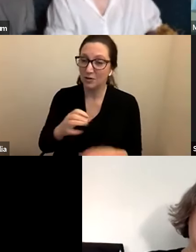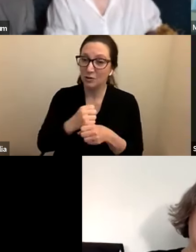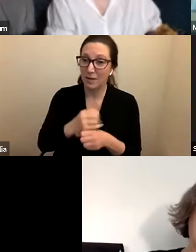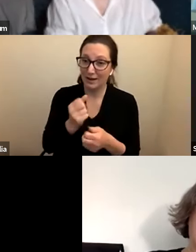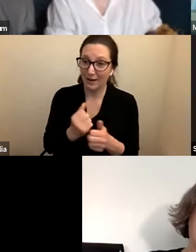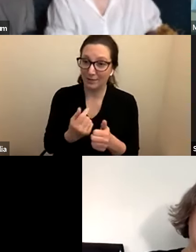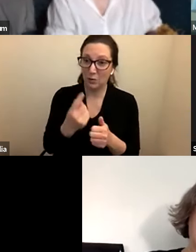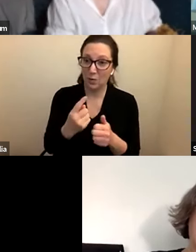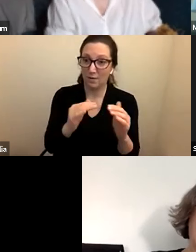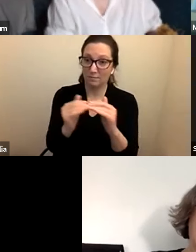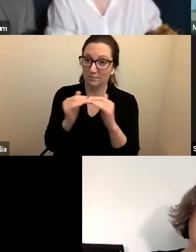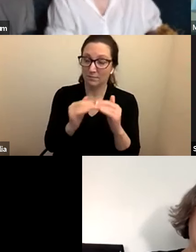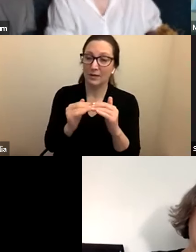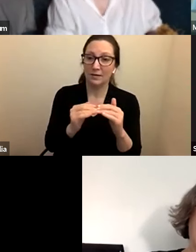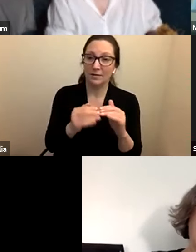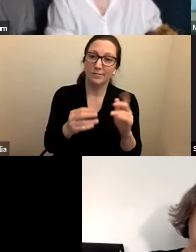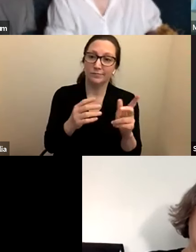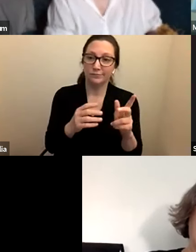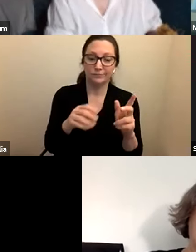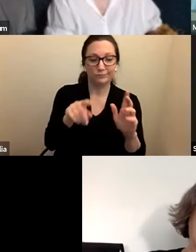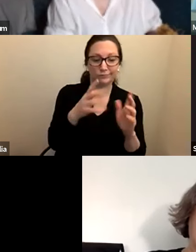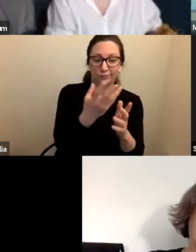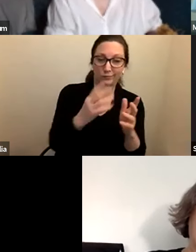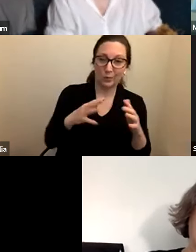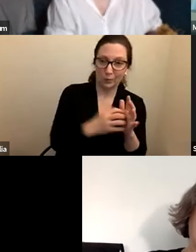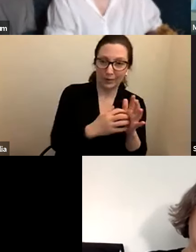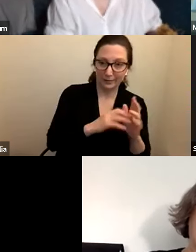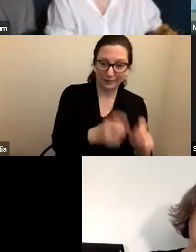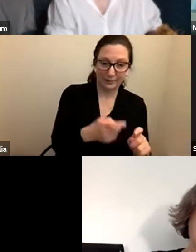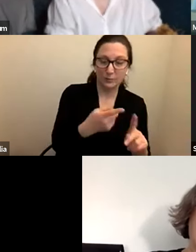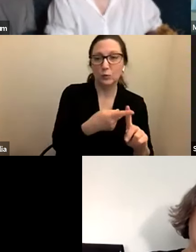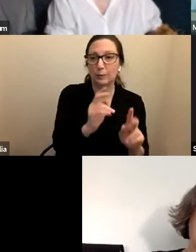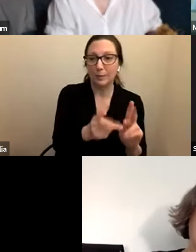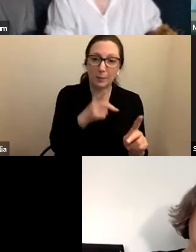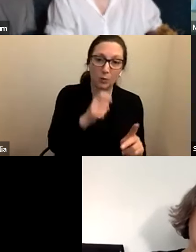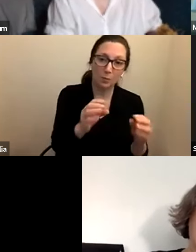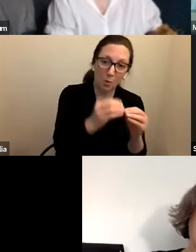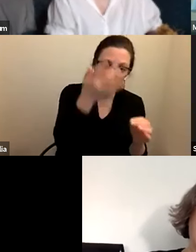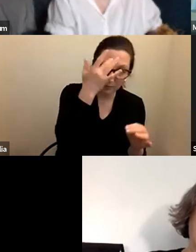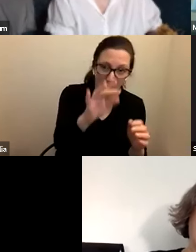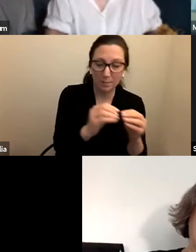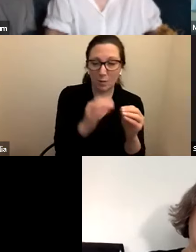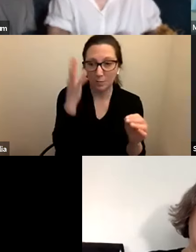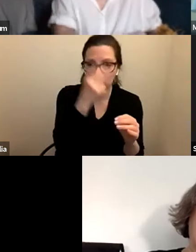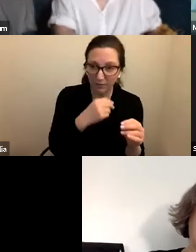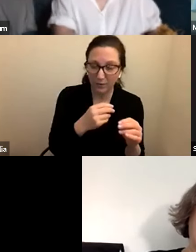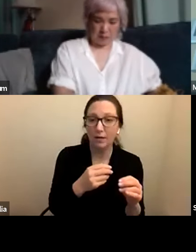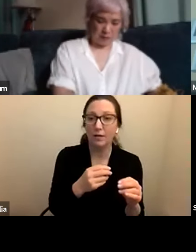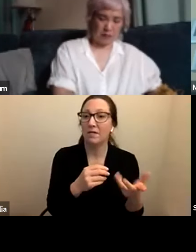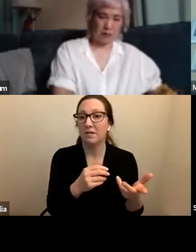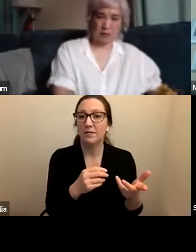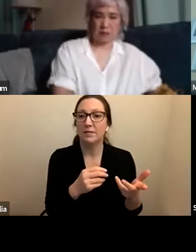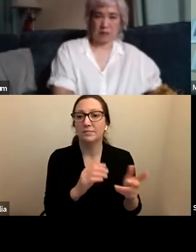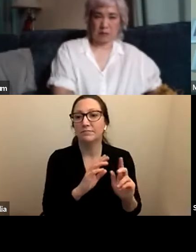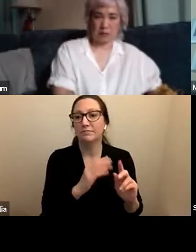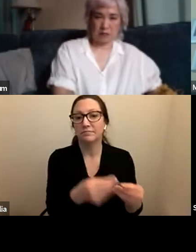given to those who are smarter, stronger, and more beautiful, and so on. Some of those handicaps included handicap radios that